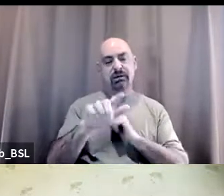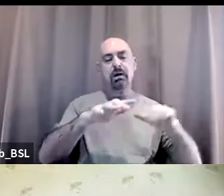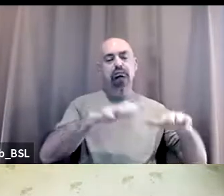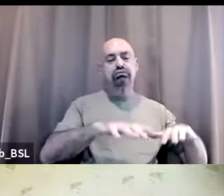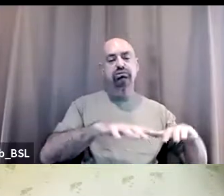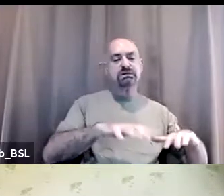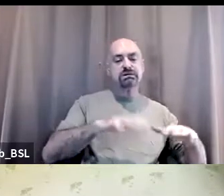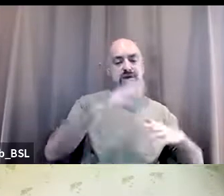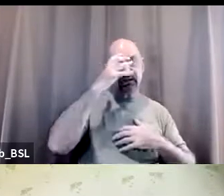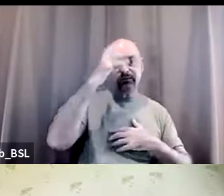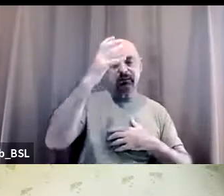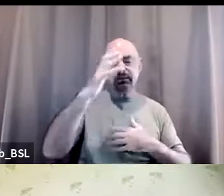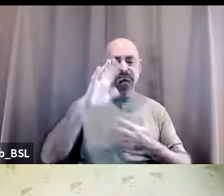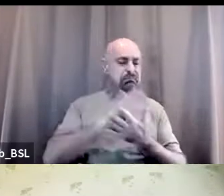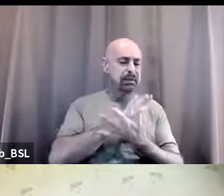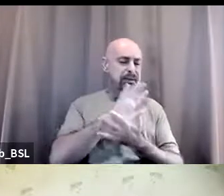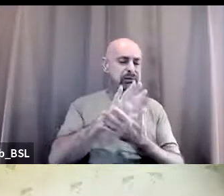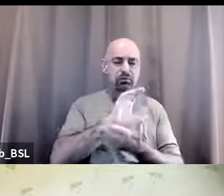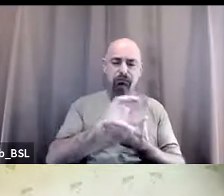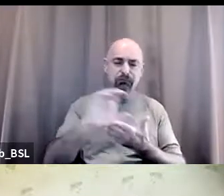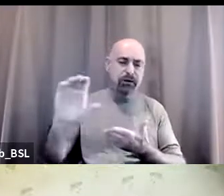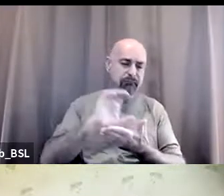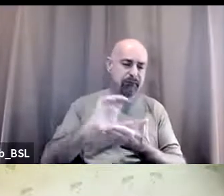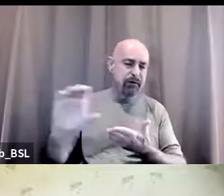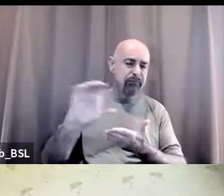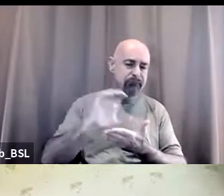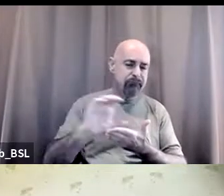pleased to fund this work through the broader